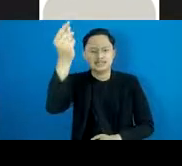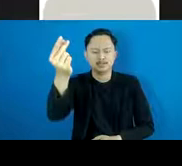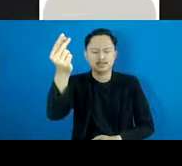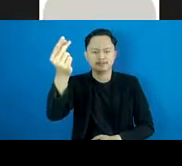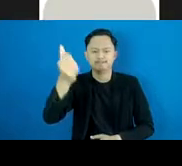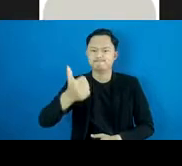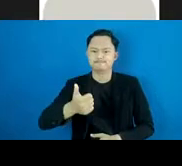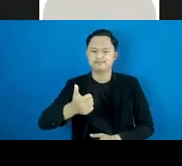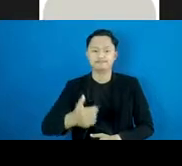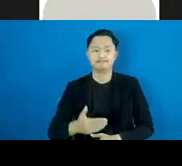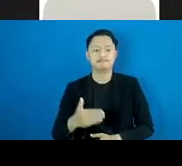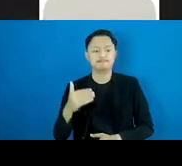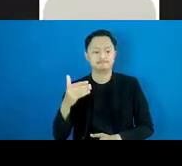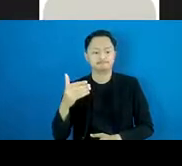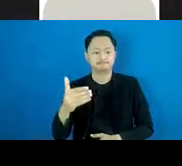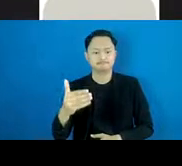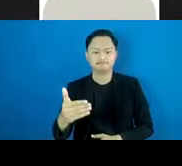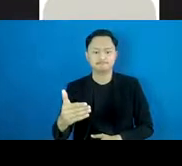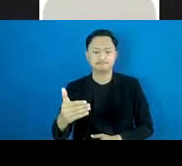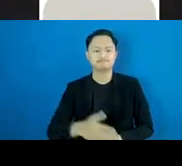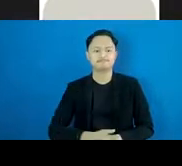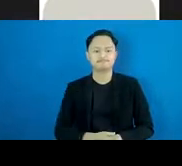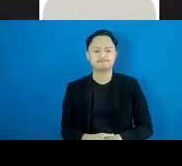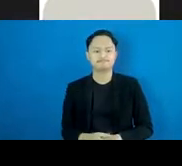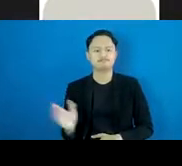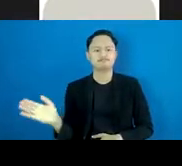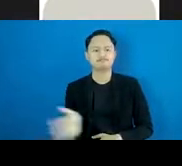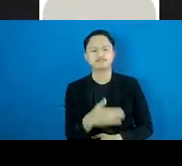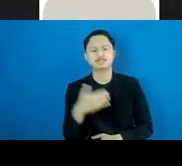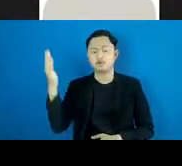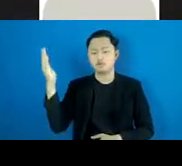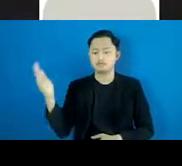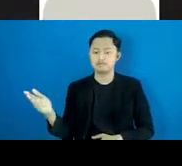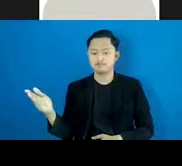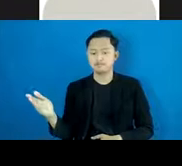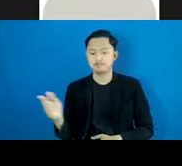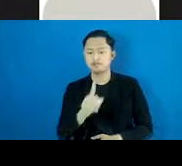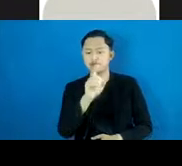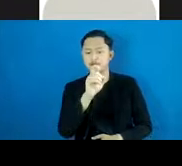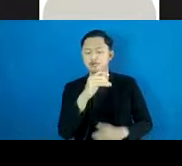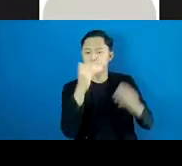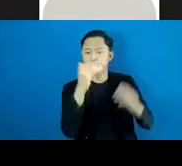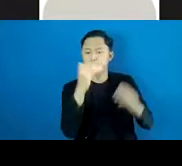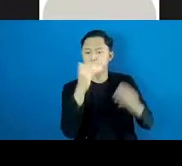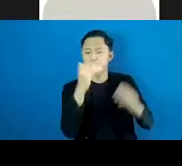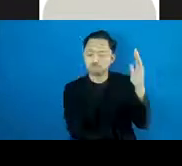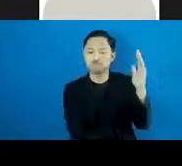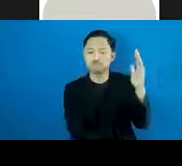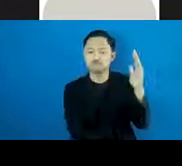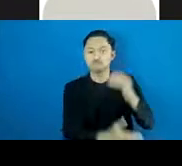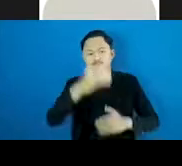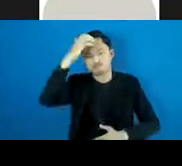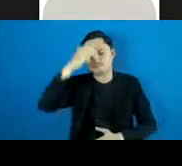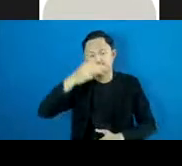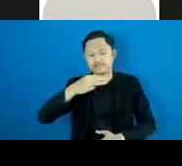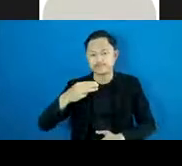please. So overall, we see that the requirement for financing the e-bus and the infrastructure